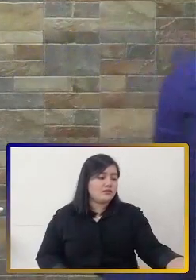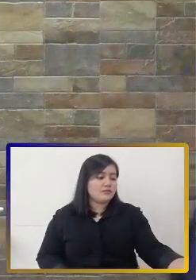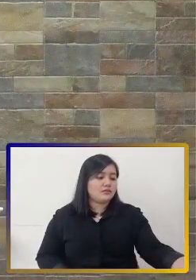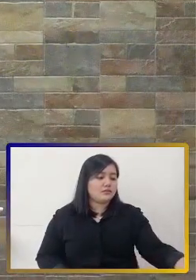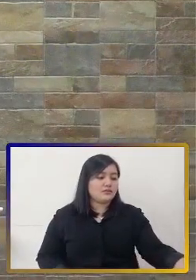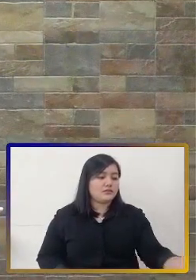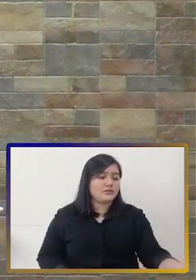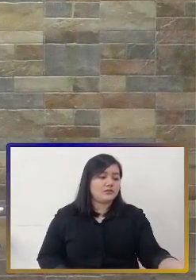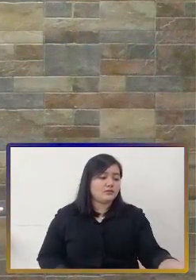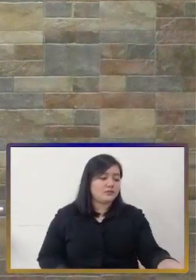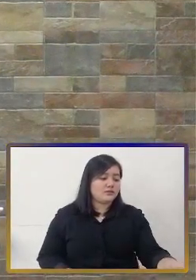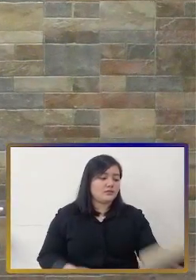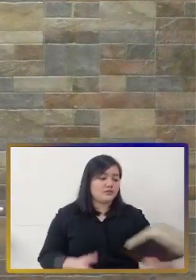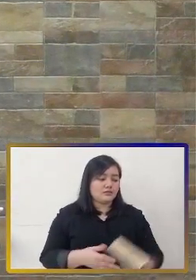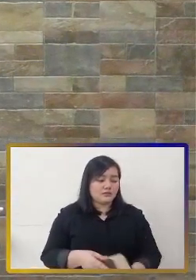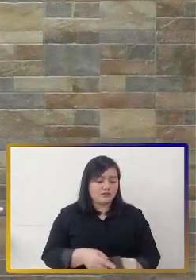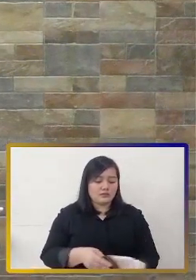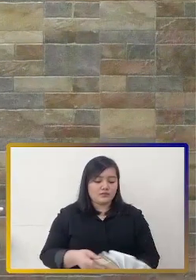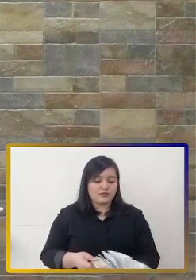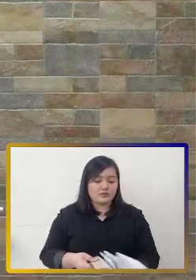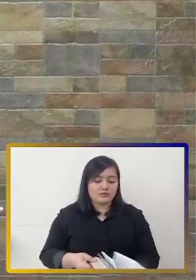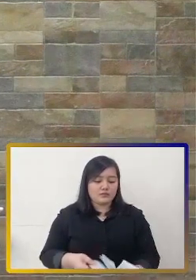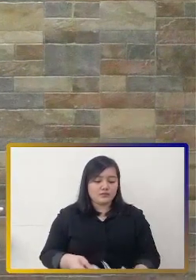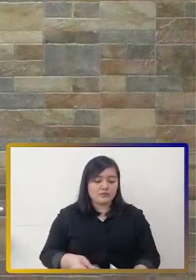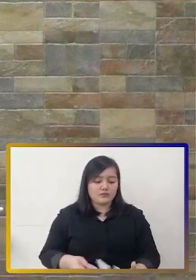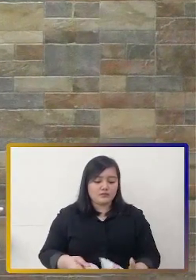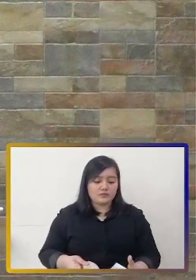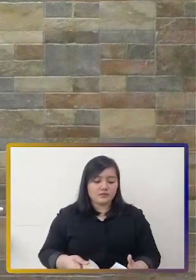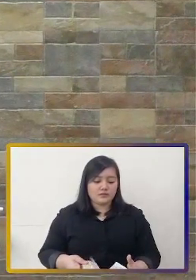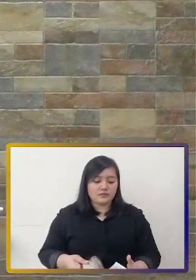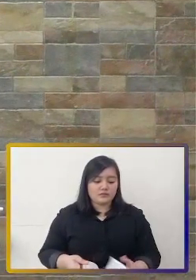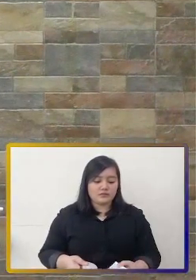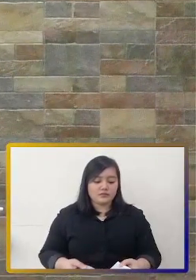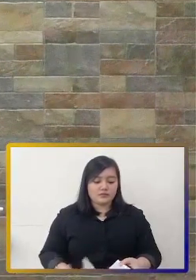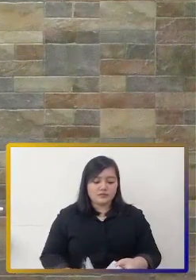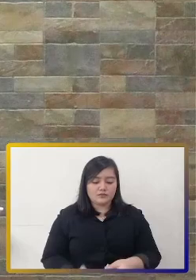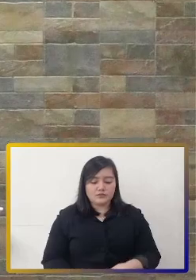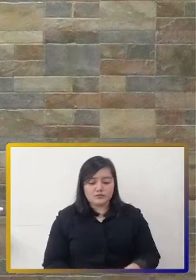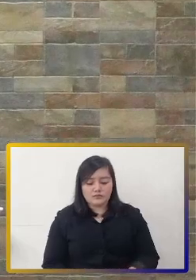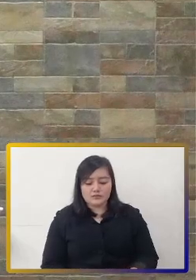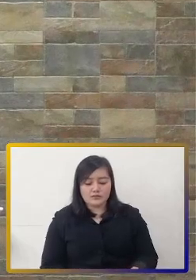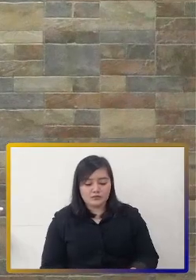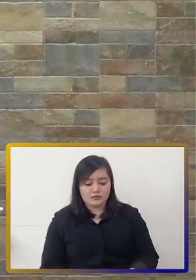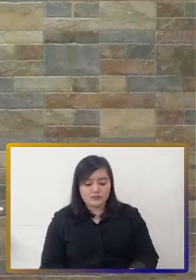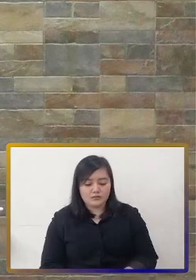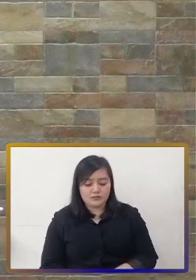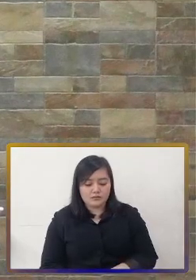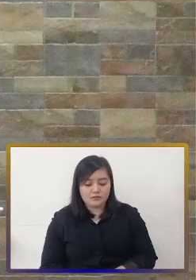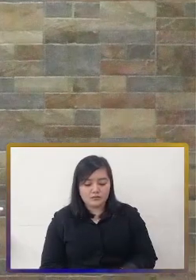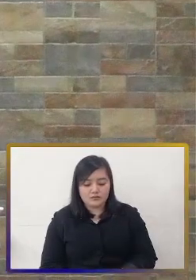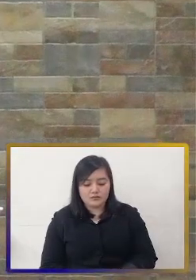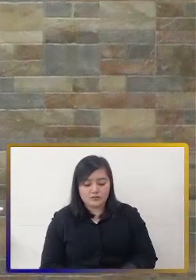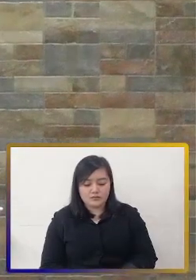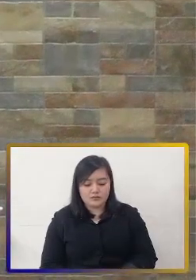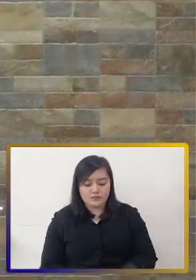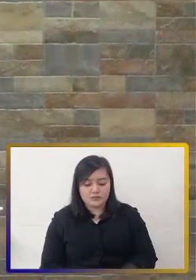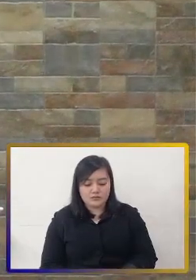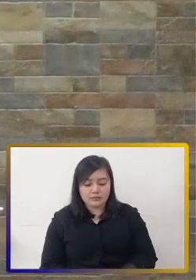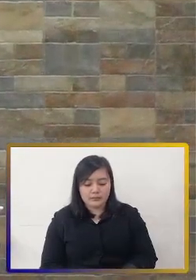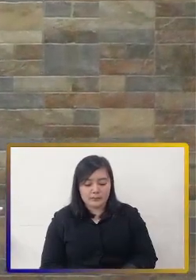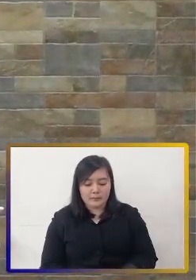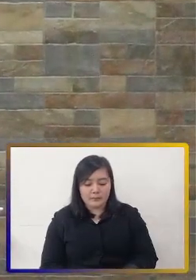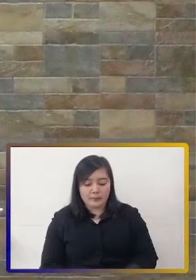Open your Bibles in the book of Matthew, chapter 16. A very familiar passage sa bawat isa po sa atin.